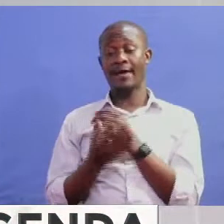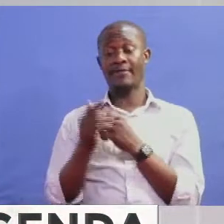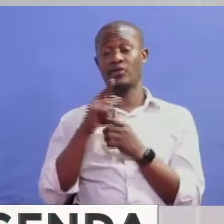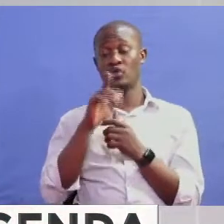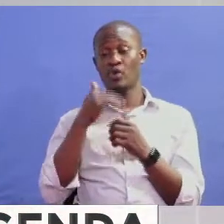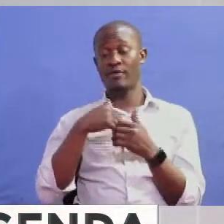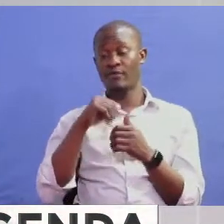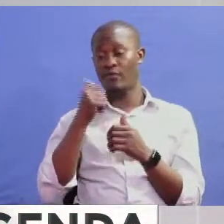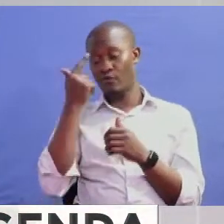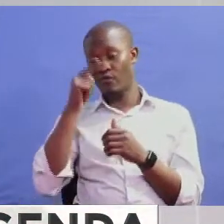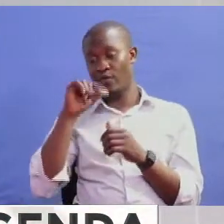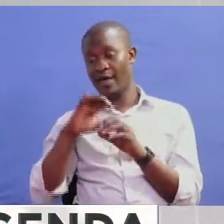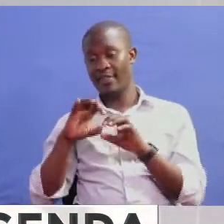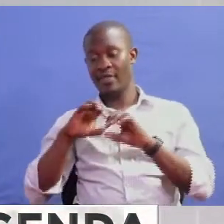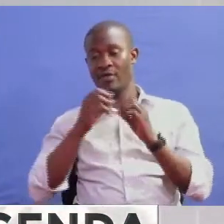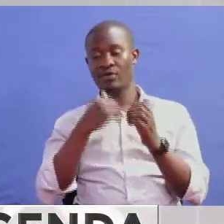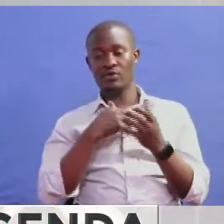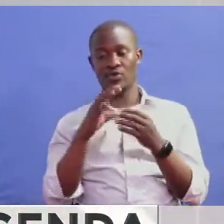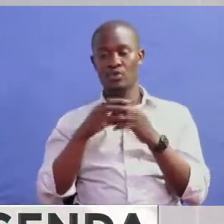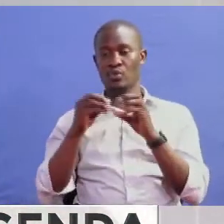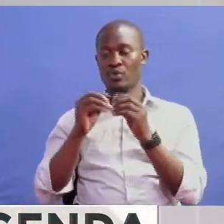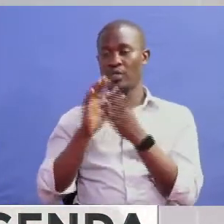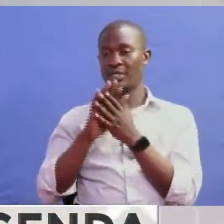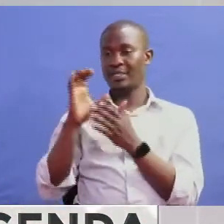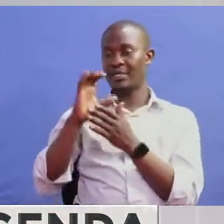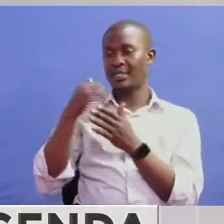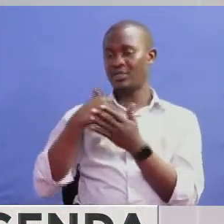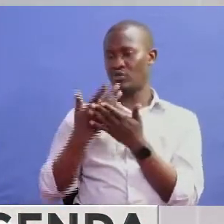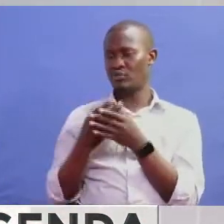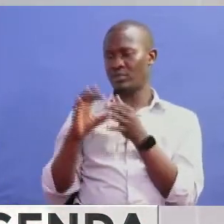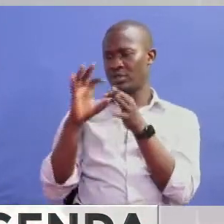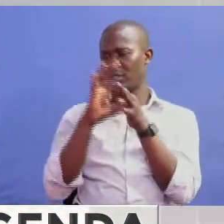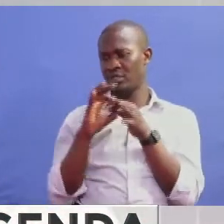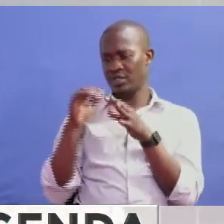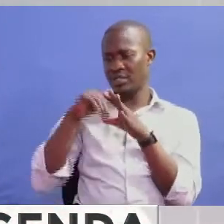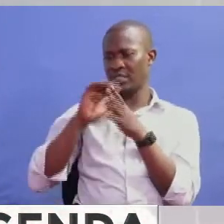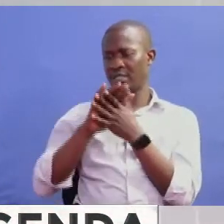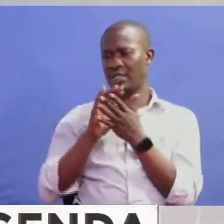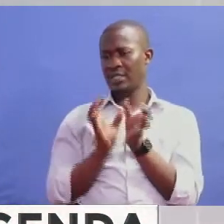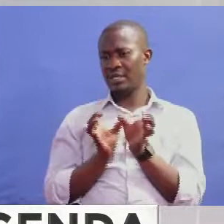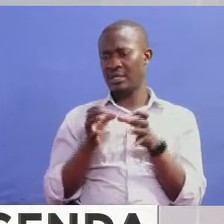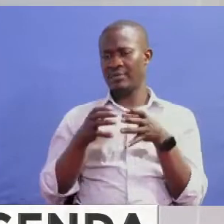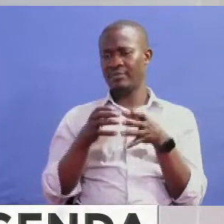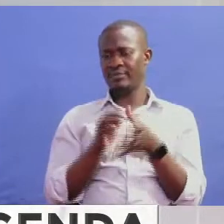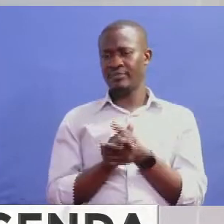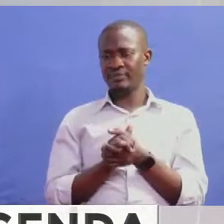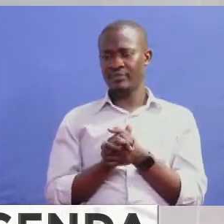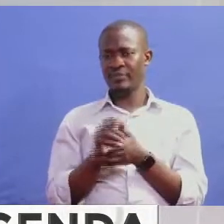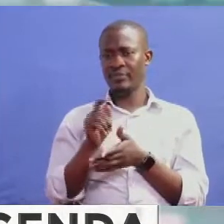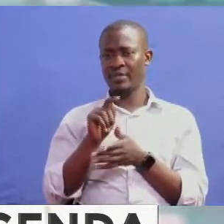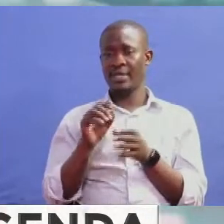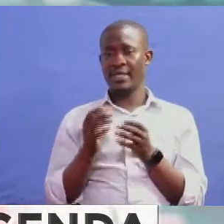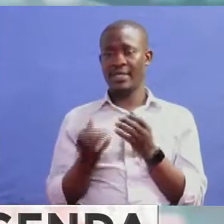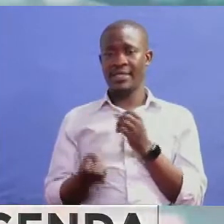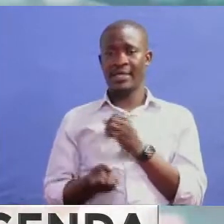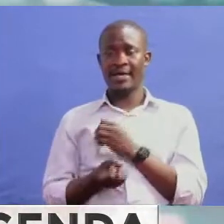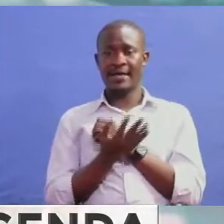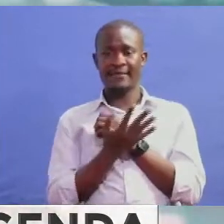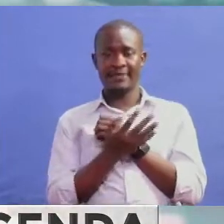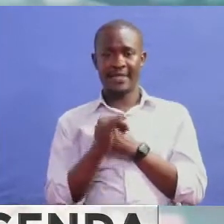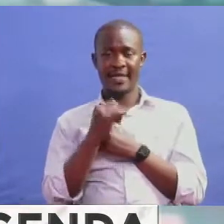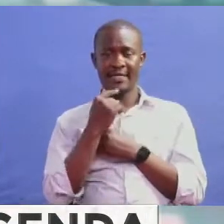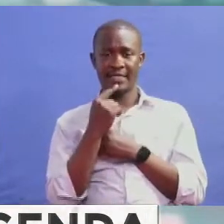seeking to create a customer-centric culture within their company? The advice I would give to